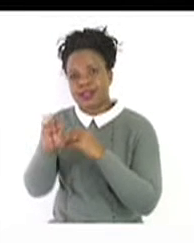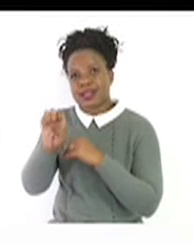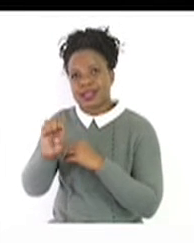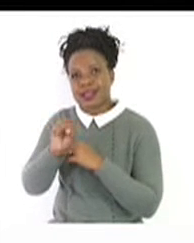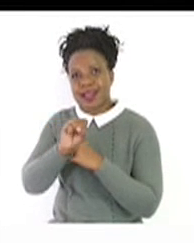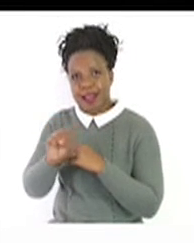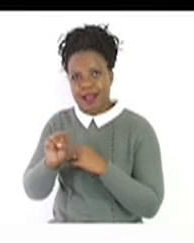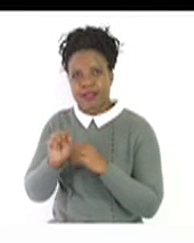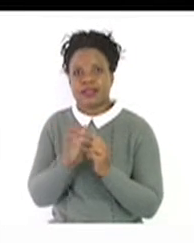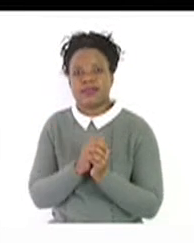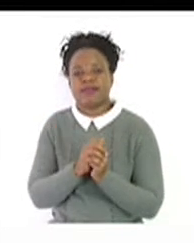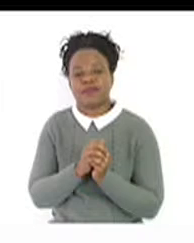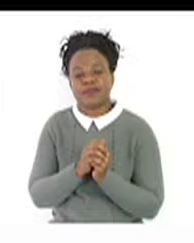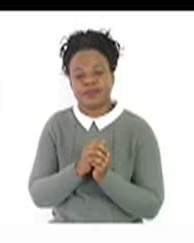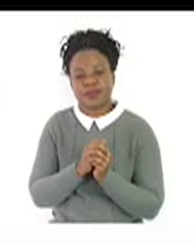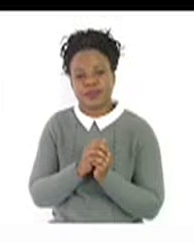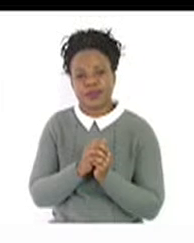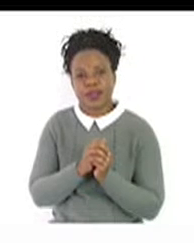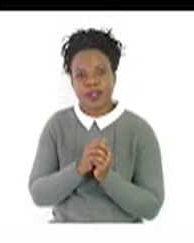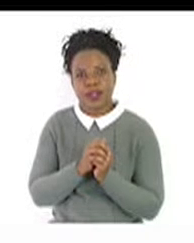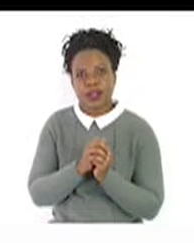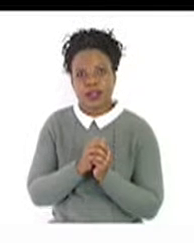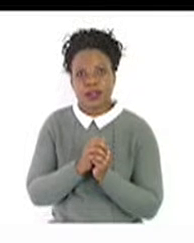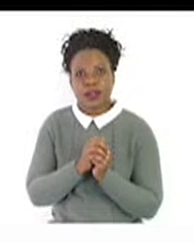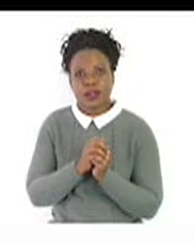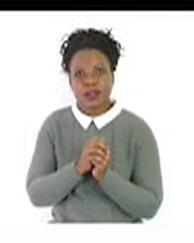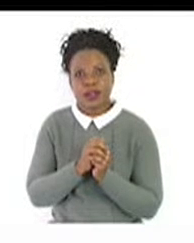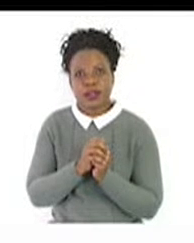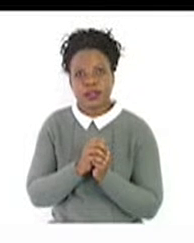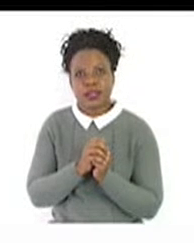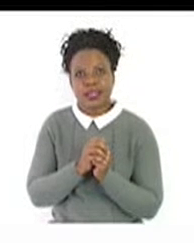vowel and a Y? Yes, like monkey, there.